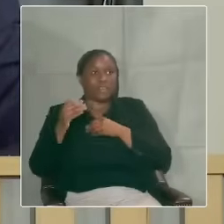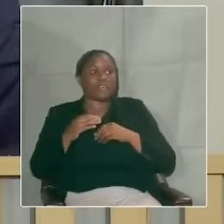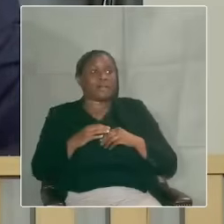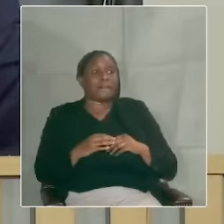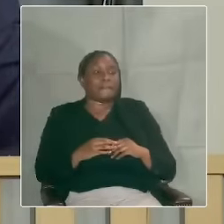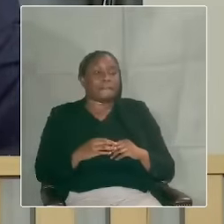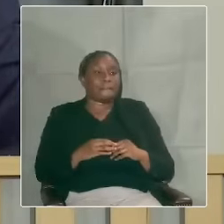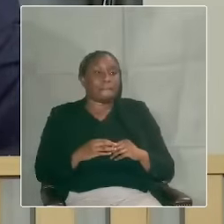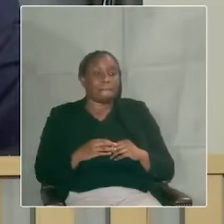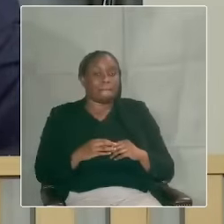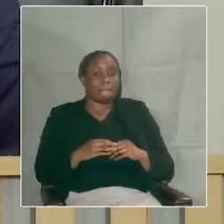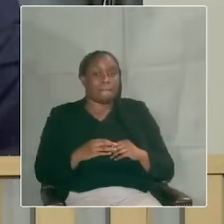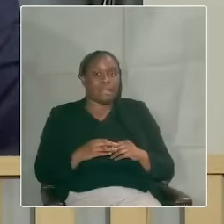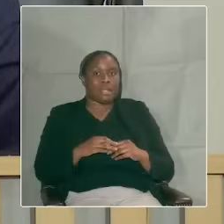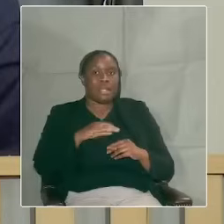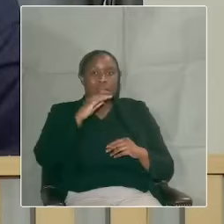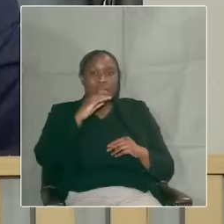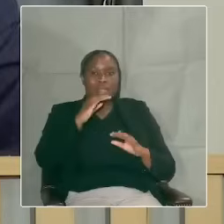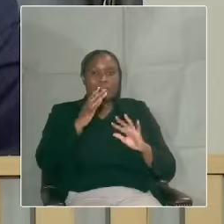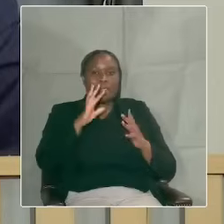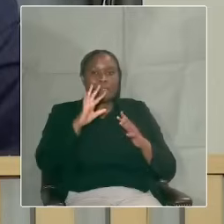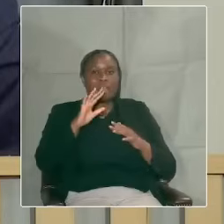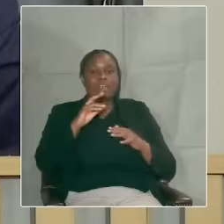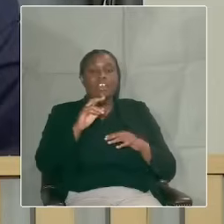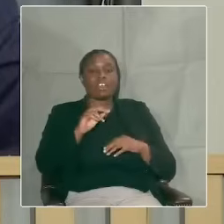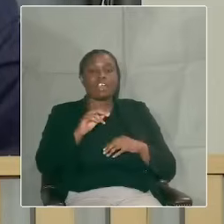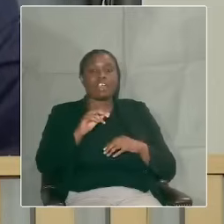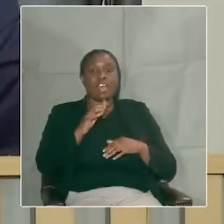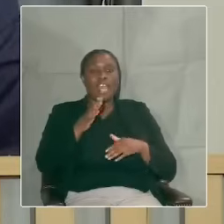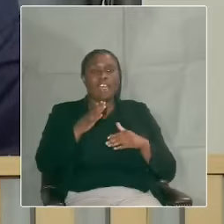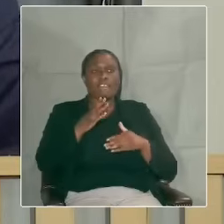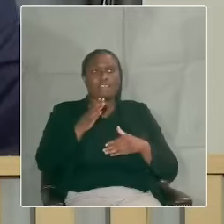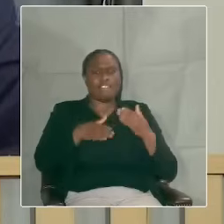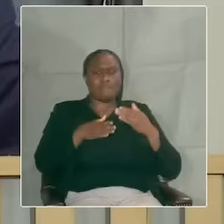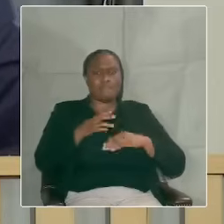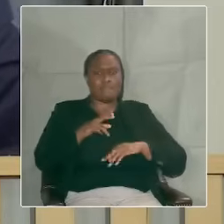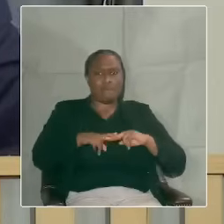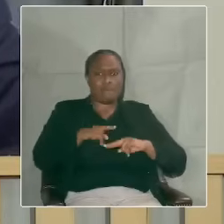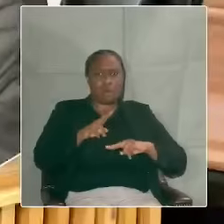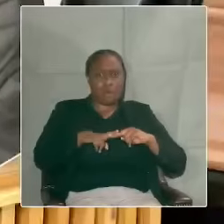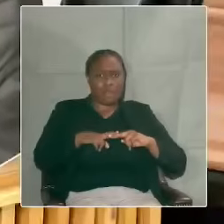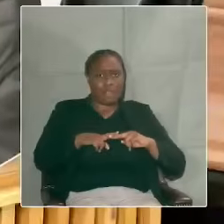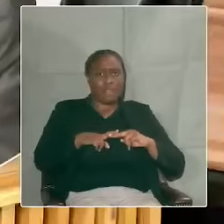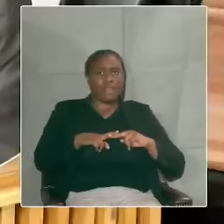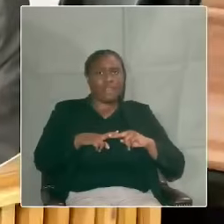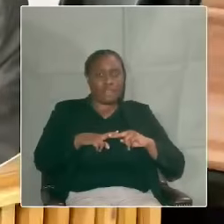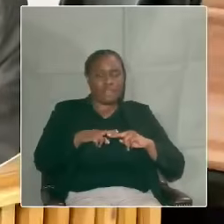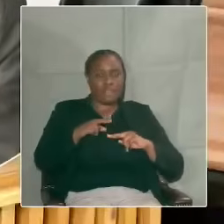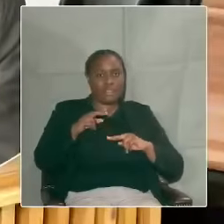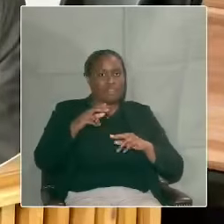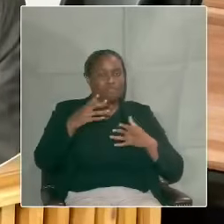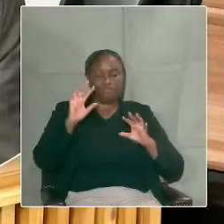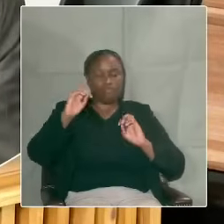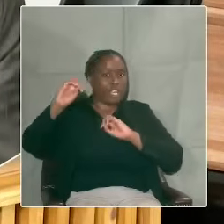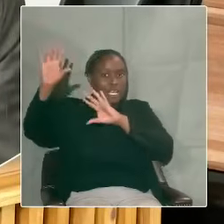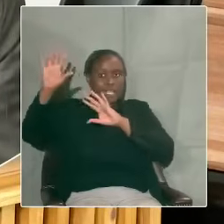to end of February. And then the